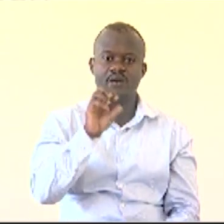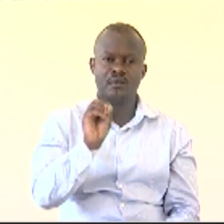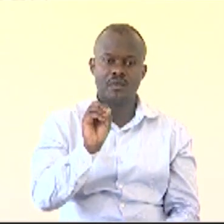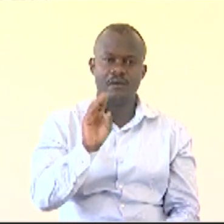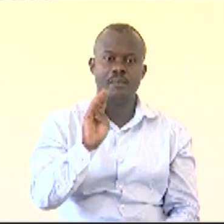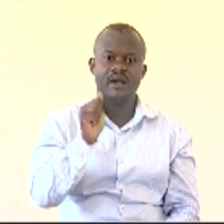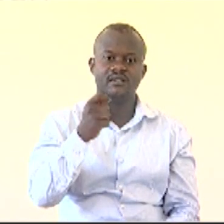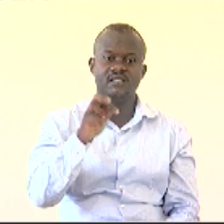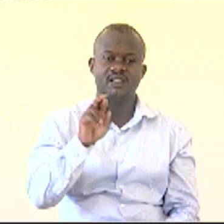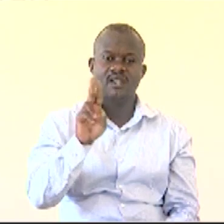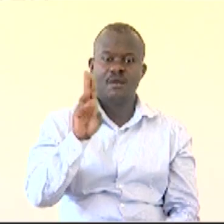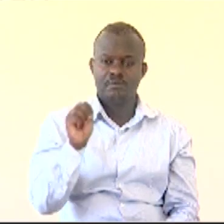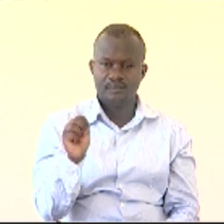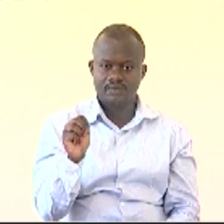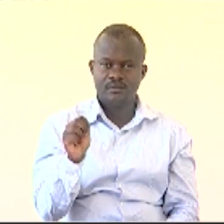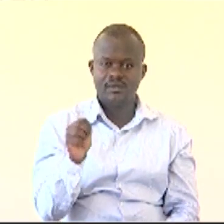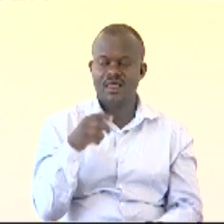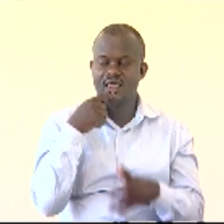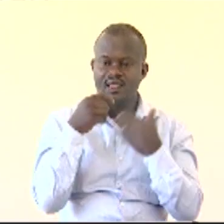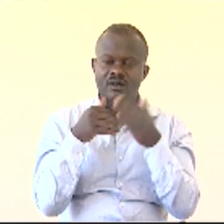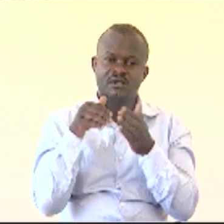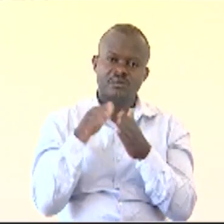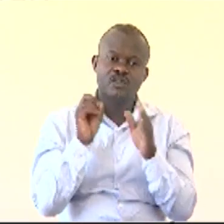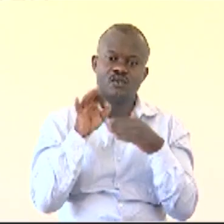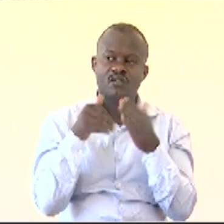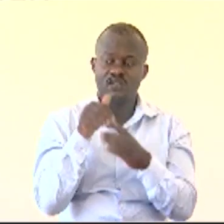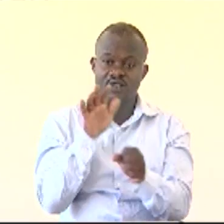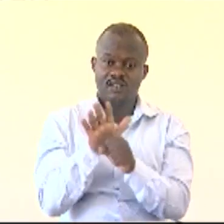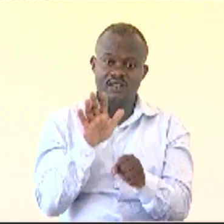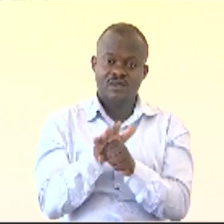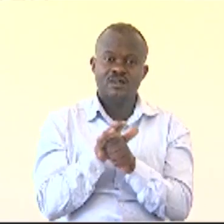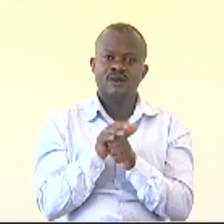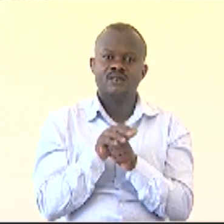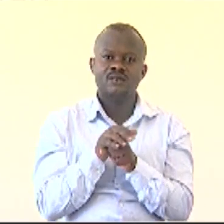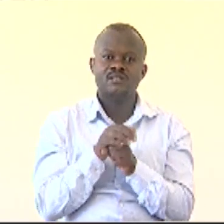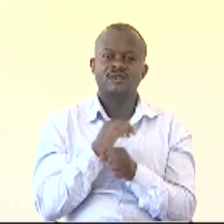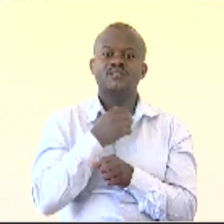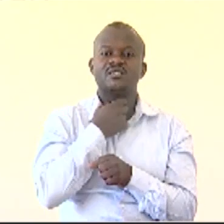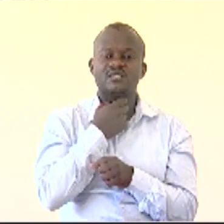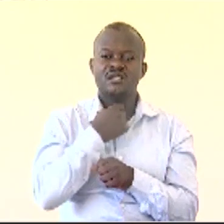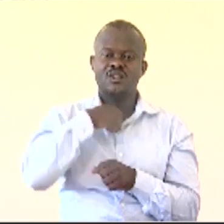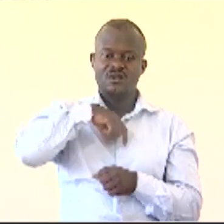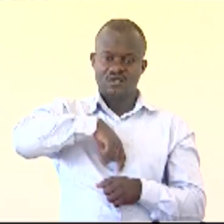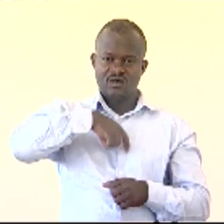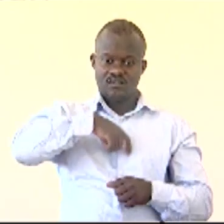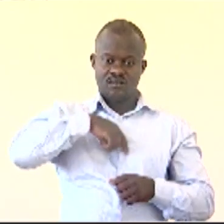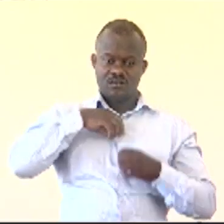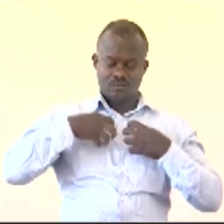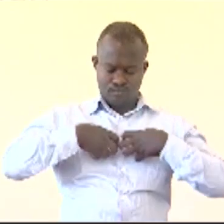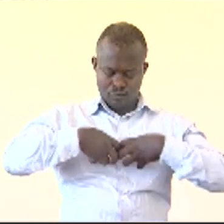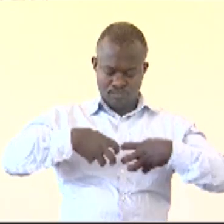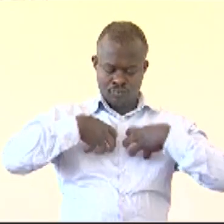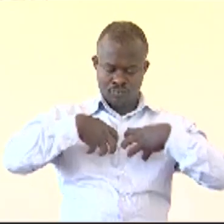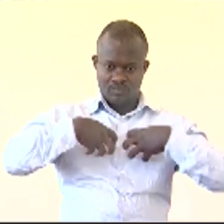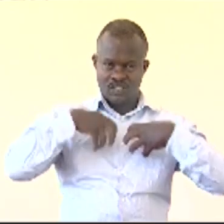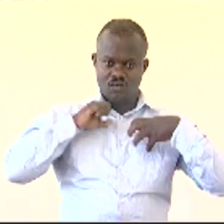tuberculosis. That most often affects the lungs. The tuberculosis affects the lungs. And lungs,